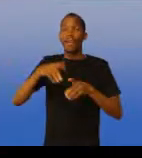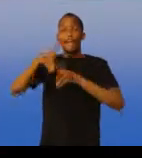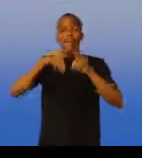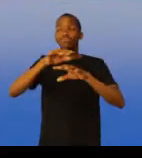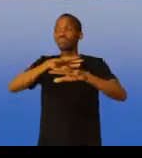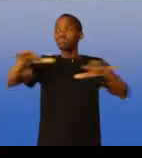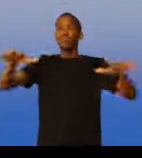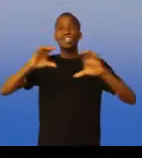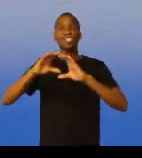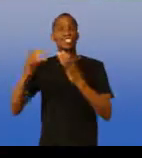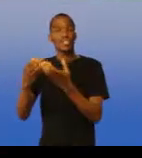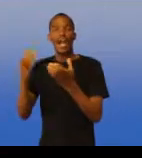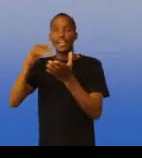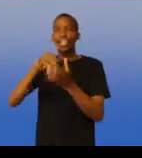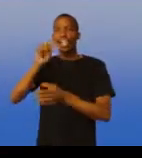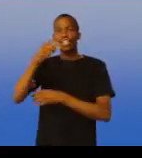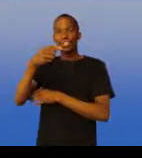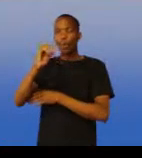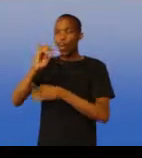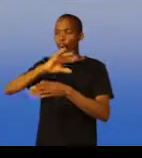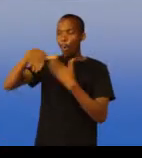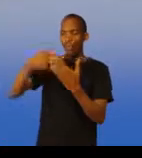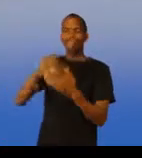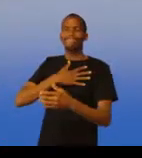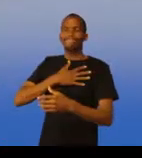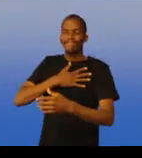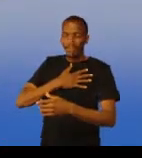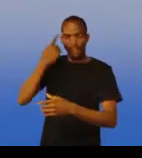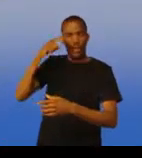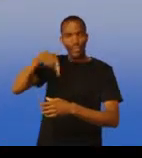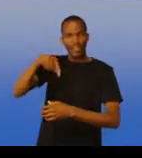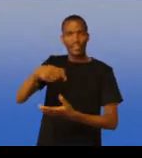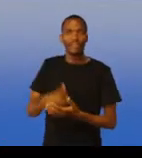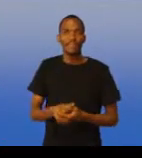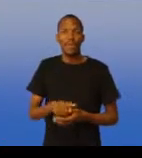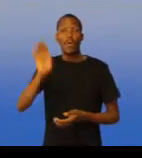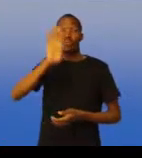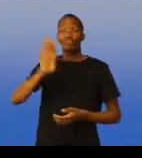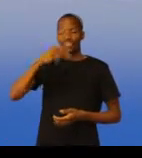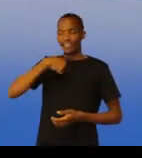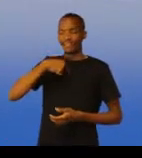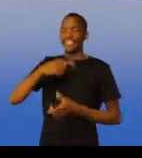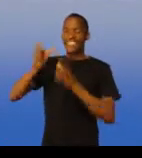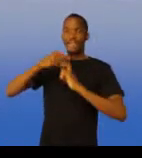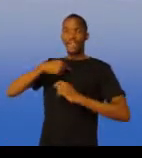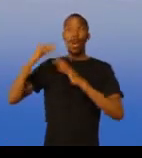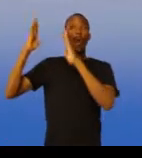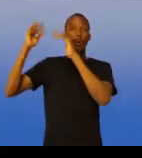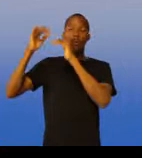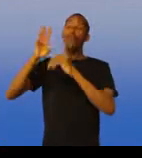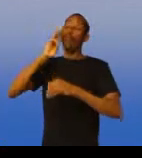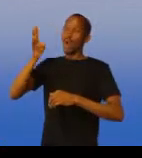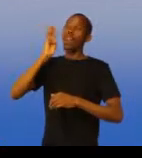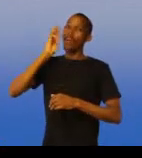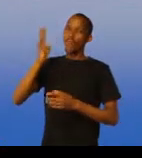the NGOs that are really leading with their hearts. For Botswana, what gives me the hope that we will win